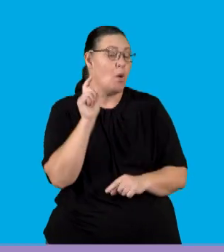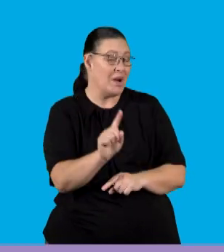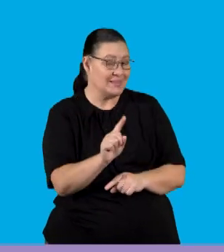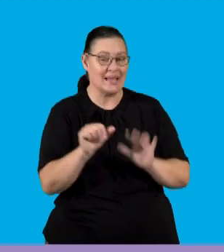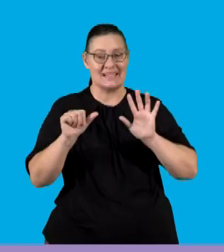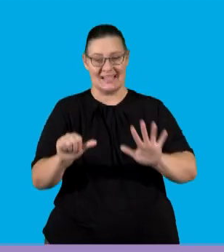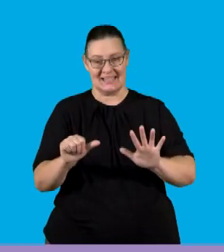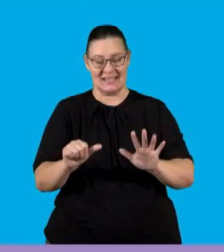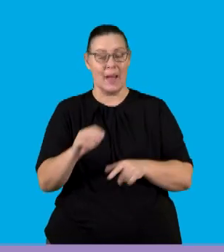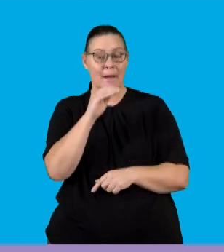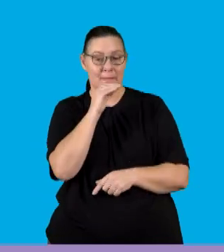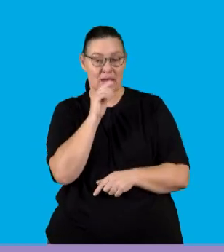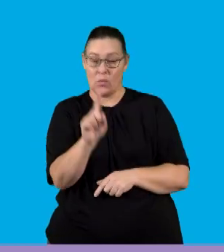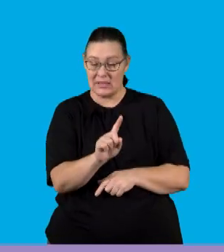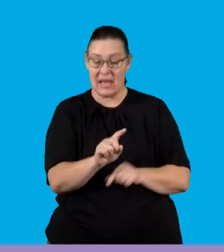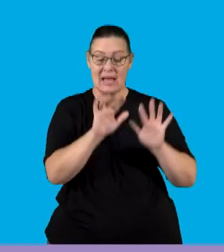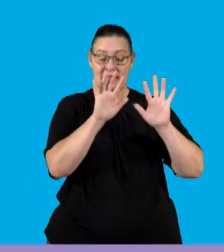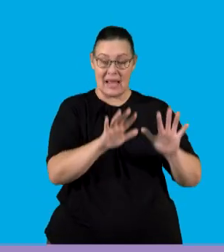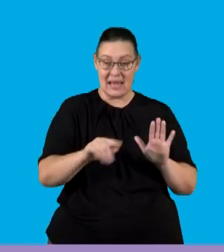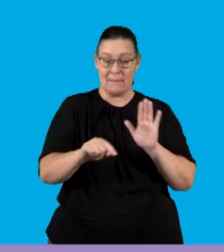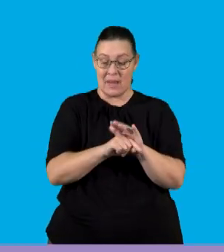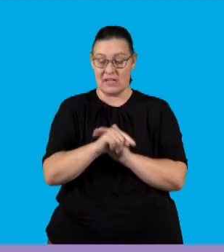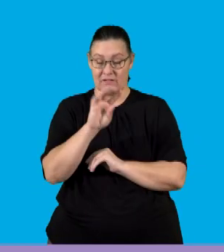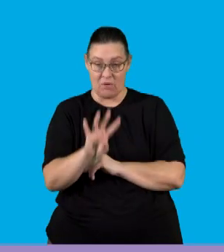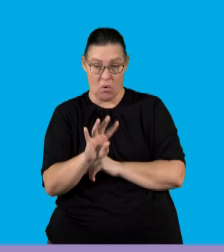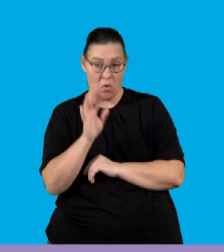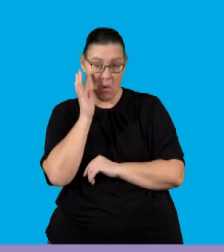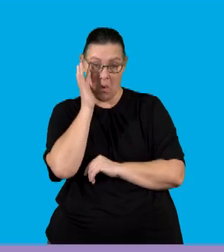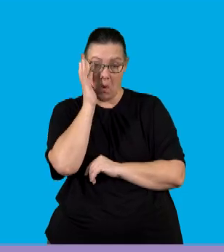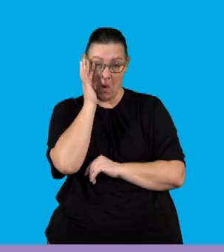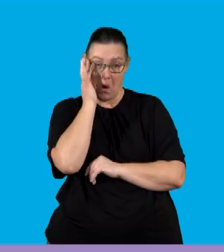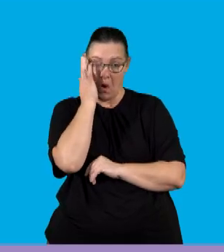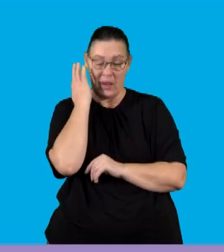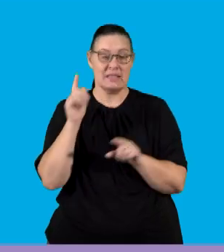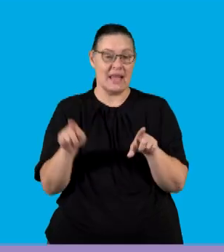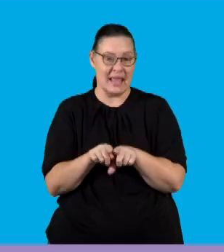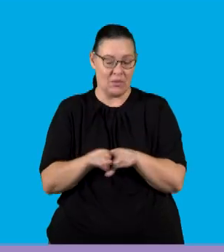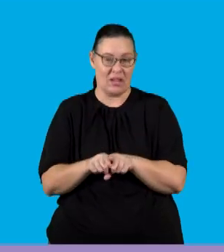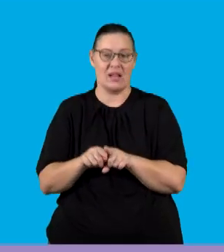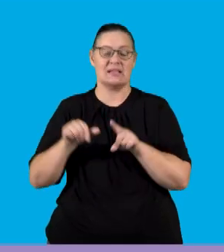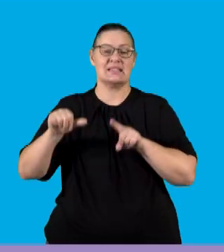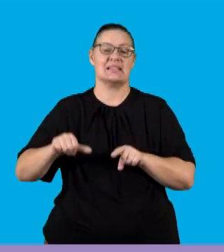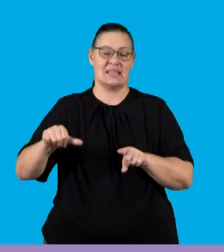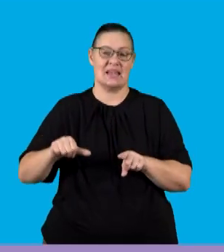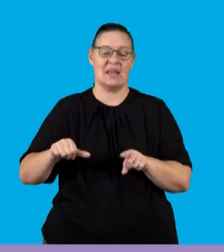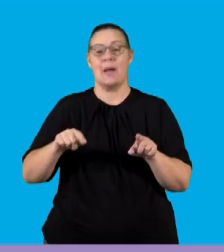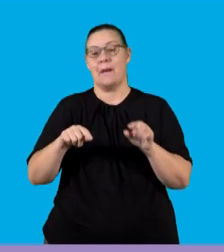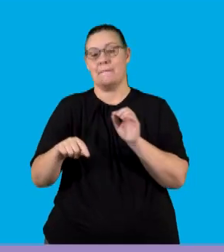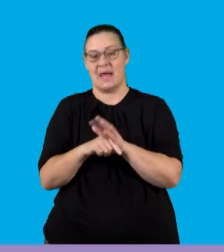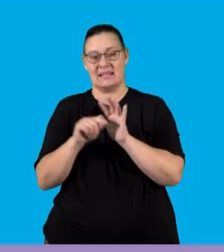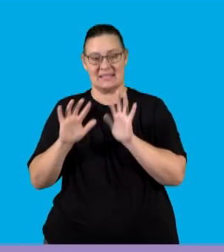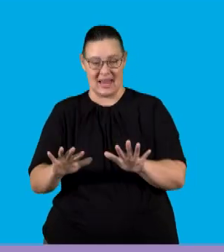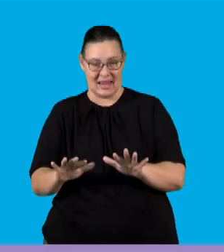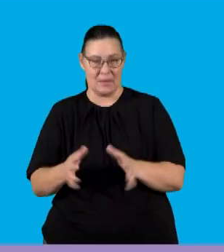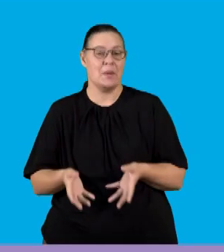of 6, then that means we are going to say 10 minus 4, and that is also equal to 16 minus 10,